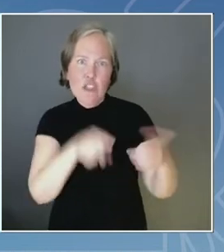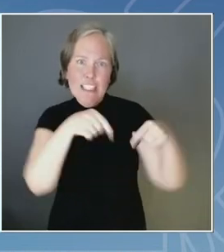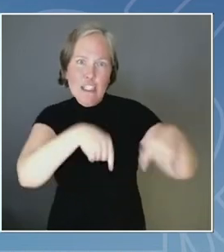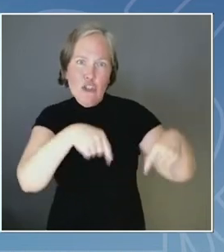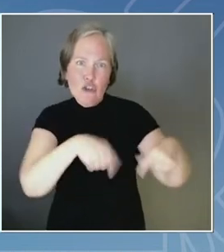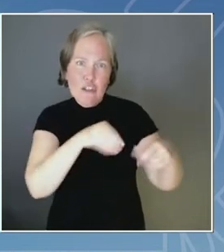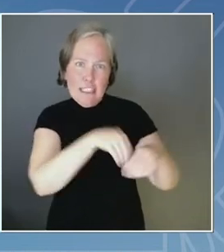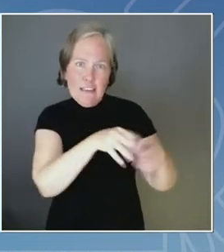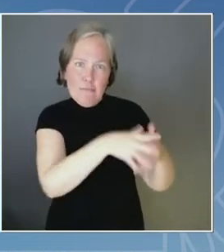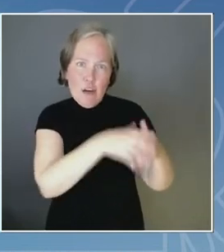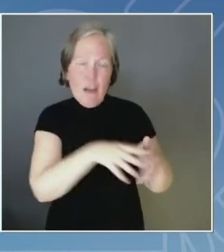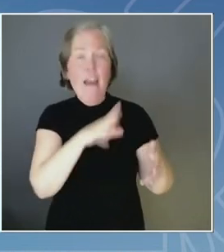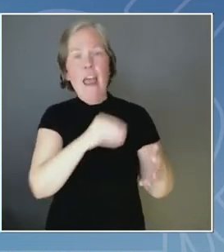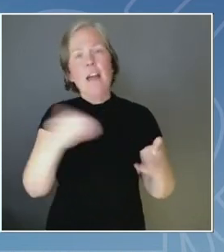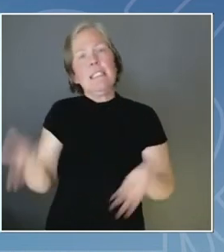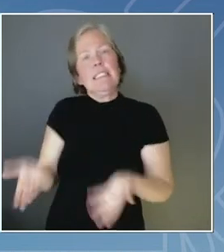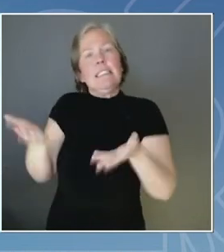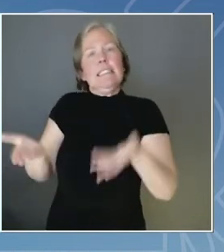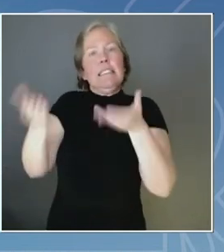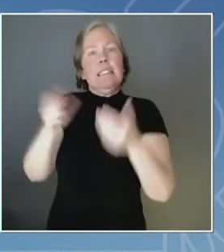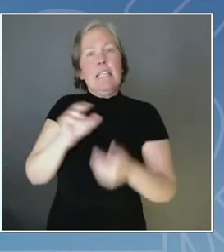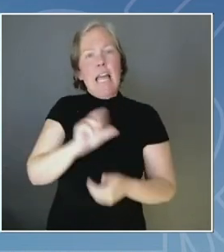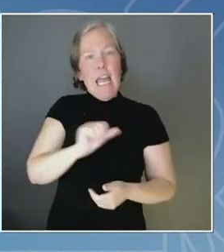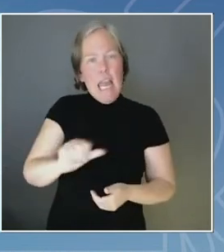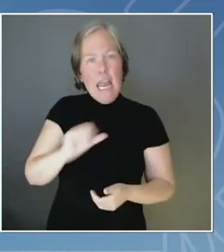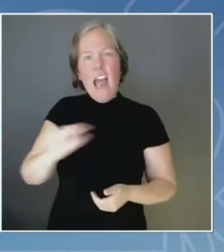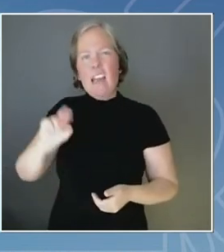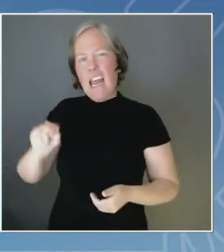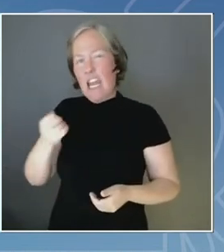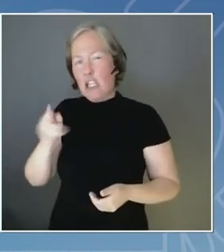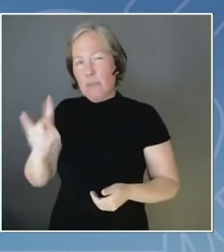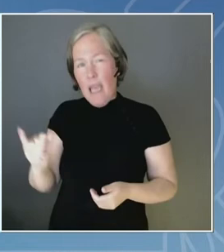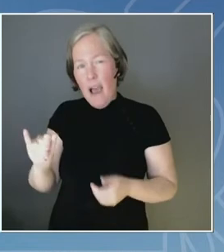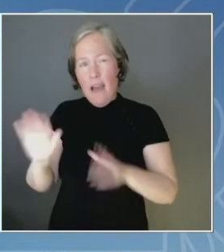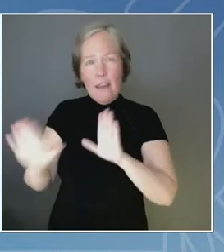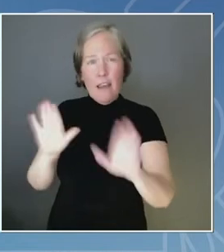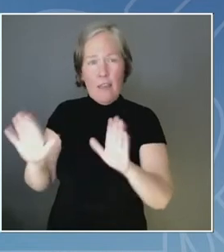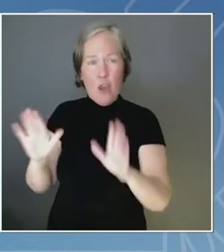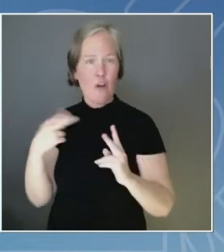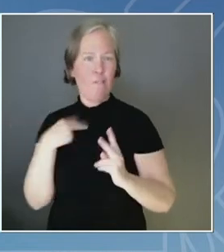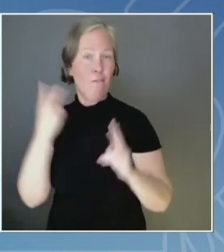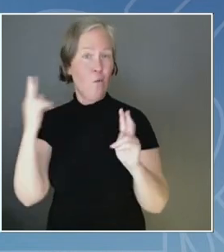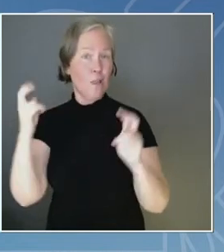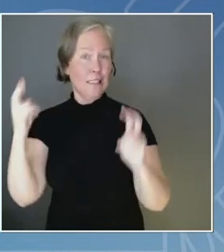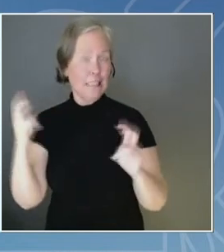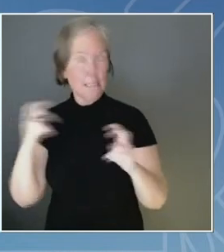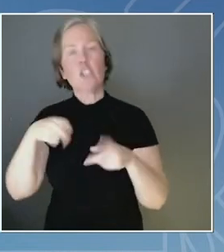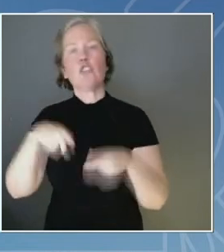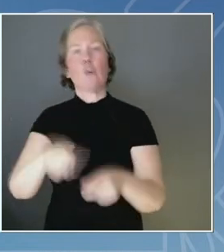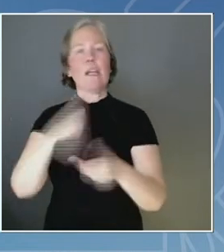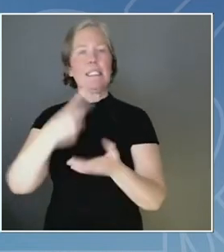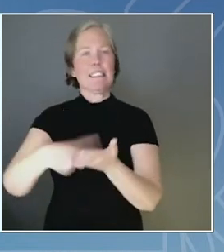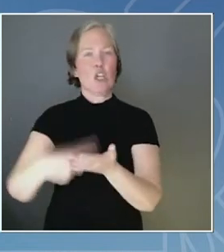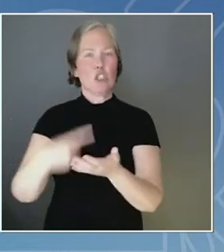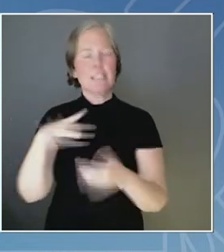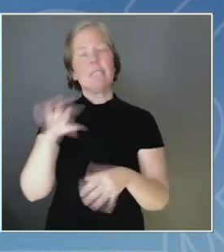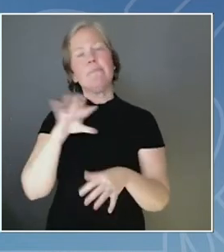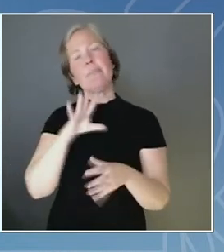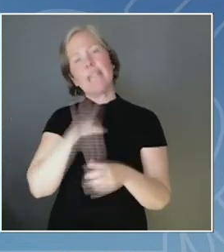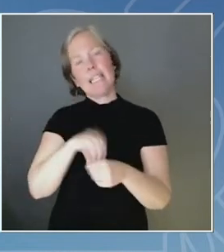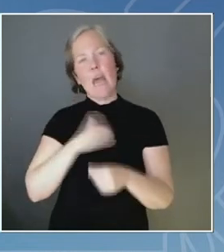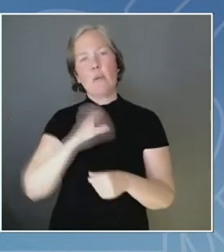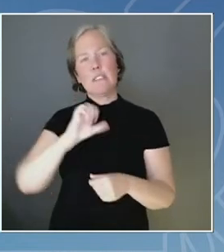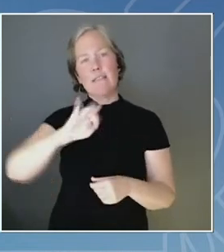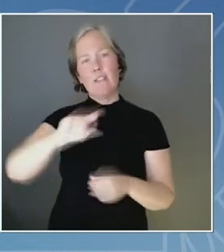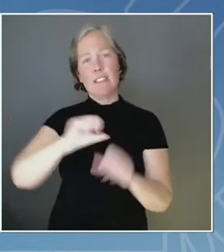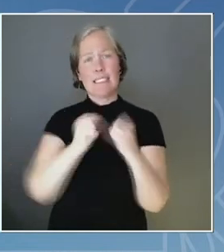and NHPI voices in those discussions and working with civil society. I'll conclude with thanks to all our